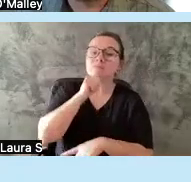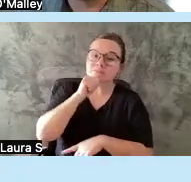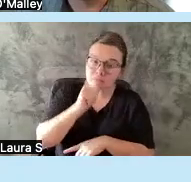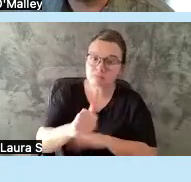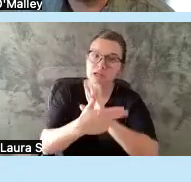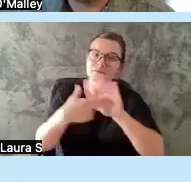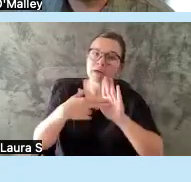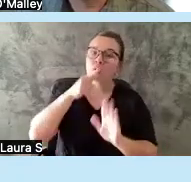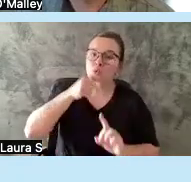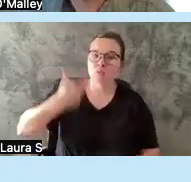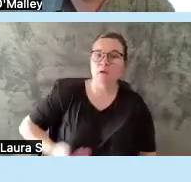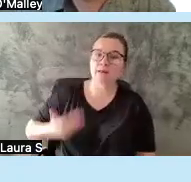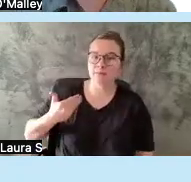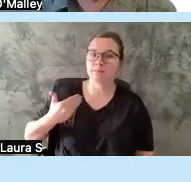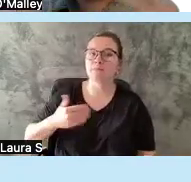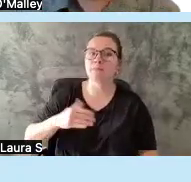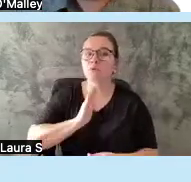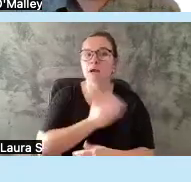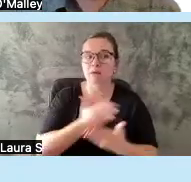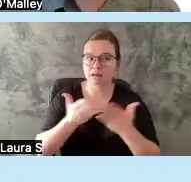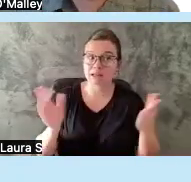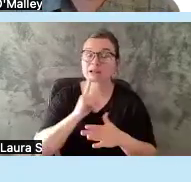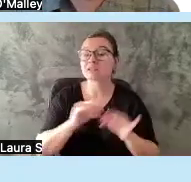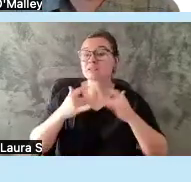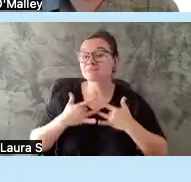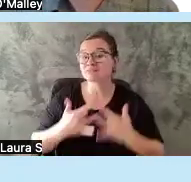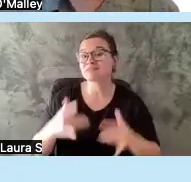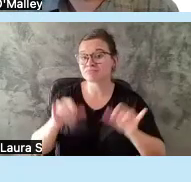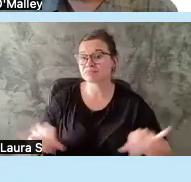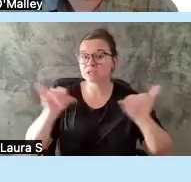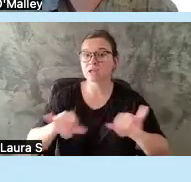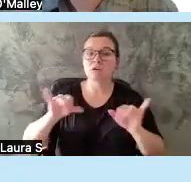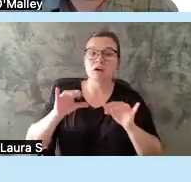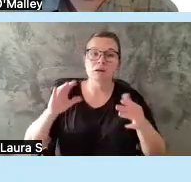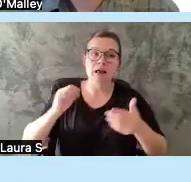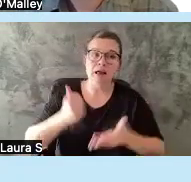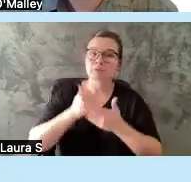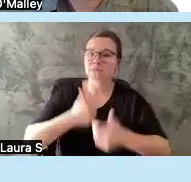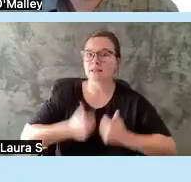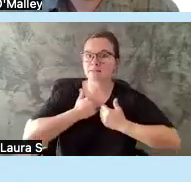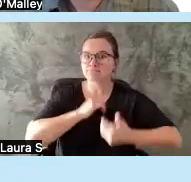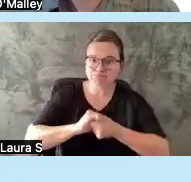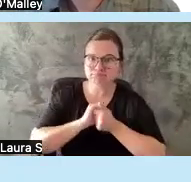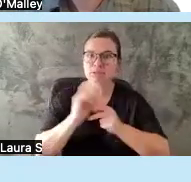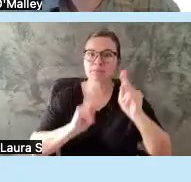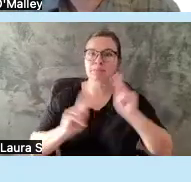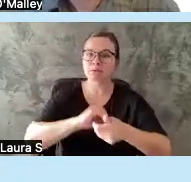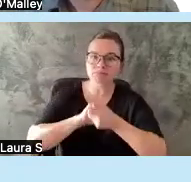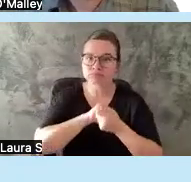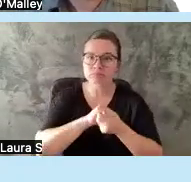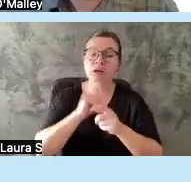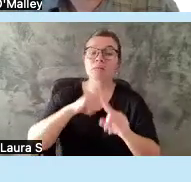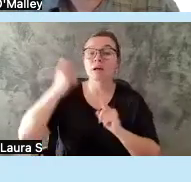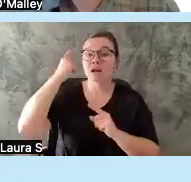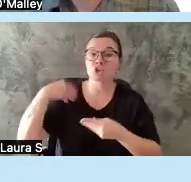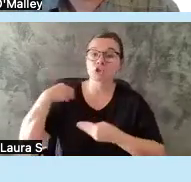us or any other living thing. This is a common thread that unites all of life, that unites all people. But the genetics of